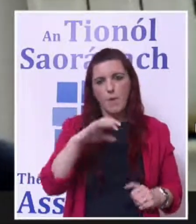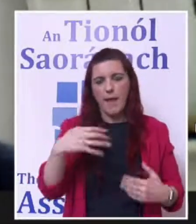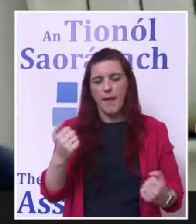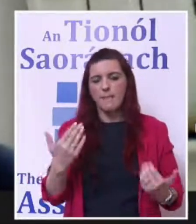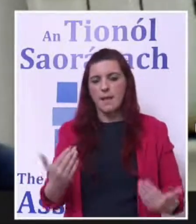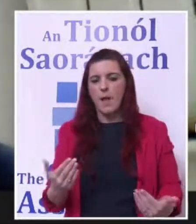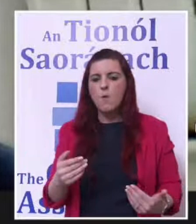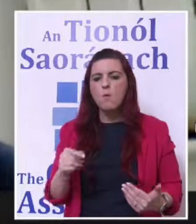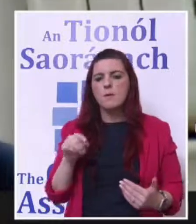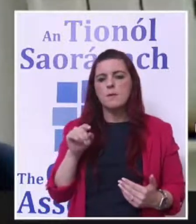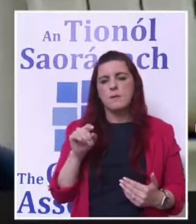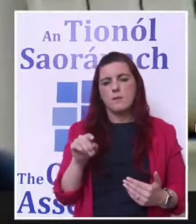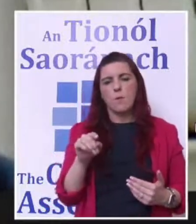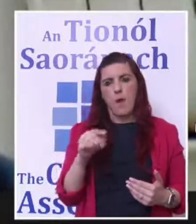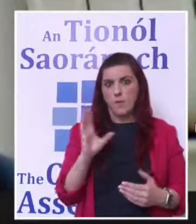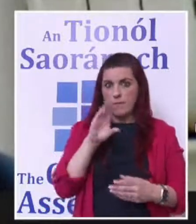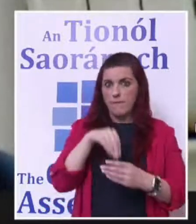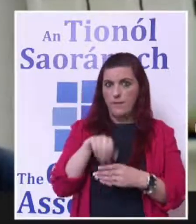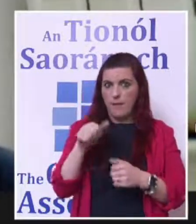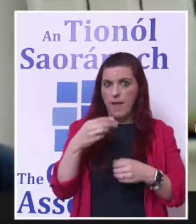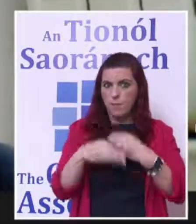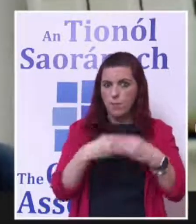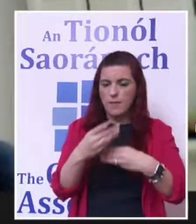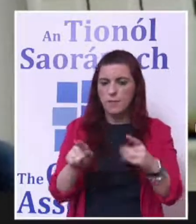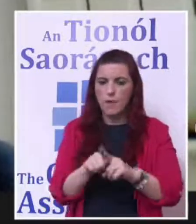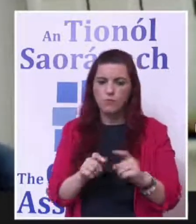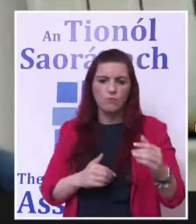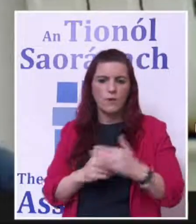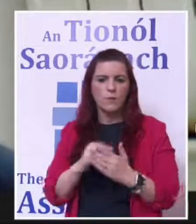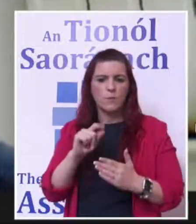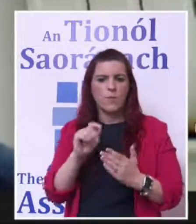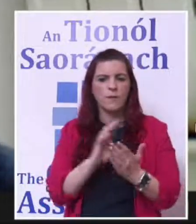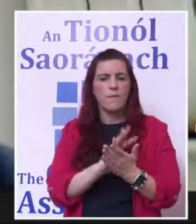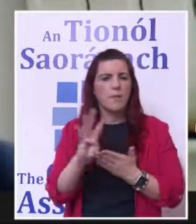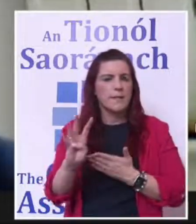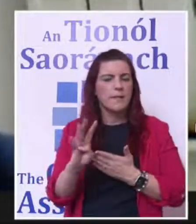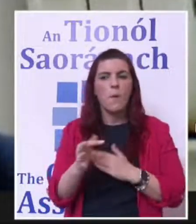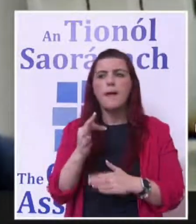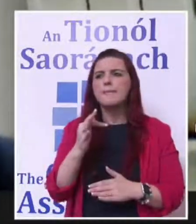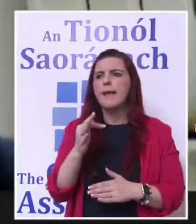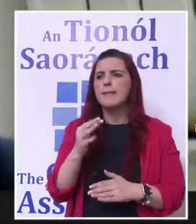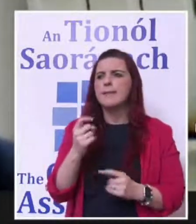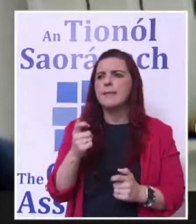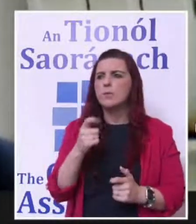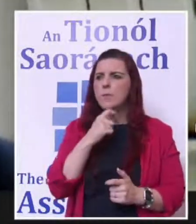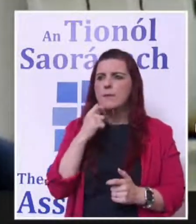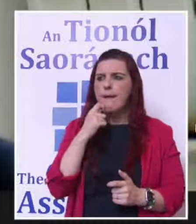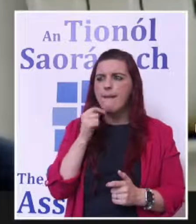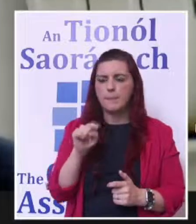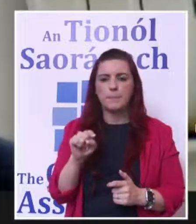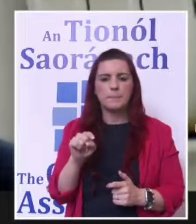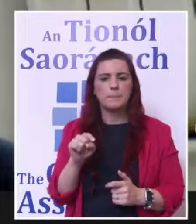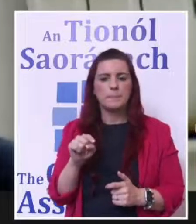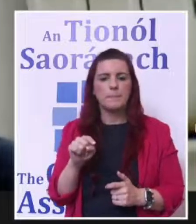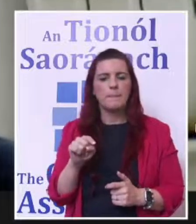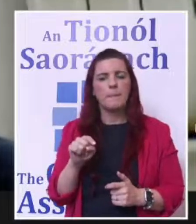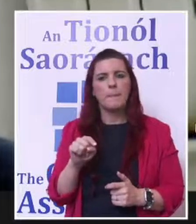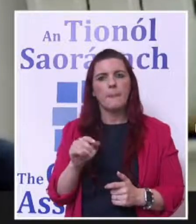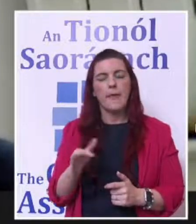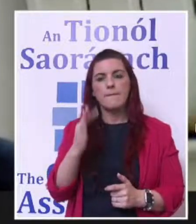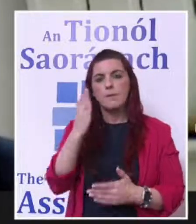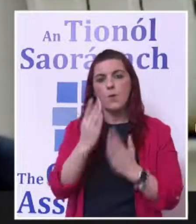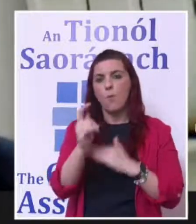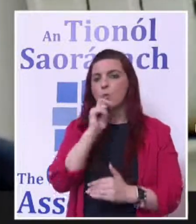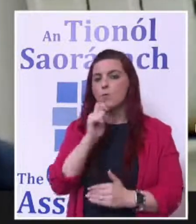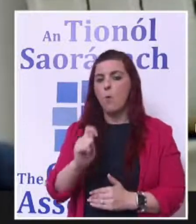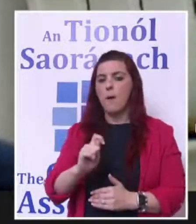right up to and including 2014. And I can frankly say that if somebody had said to me that